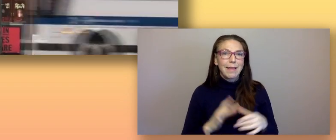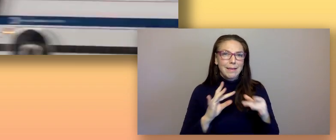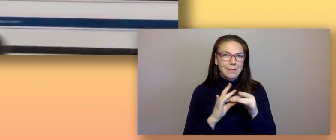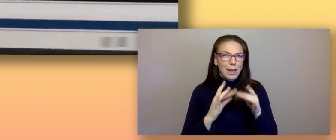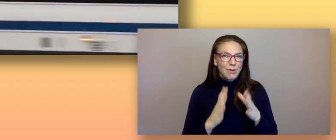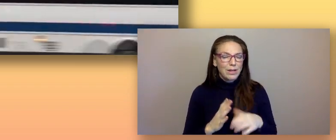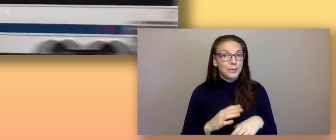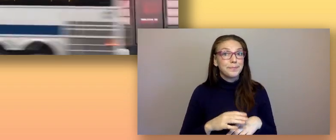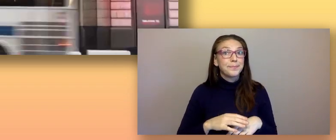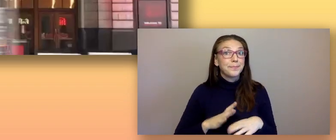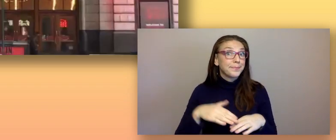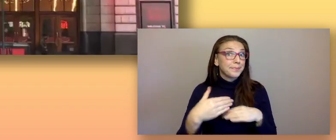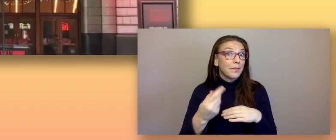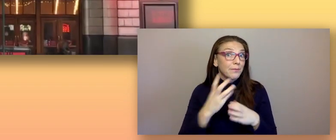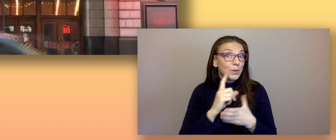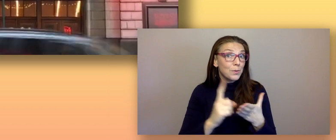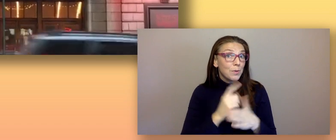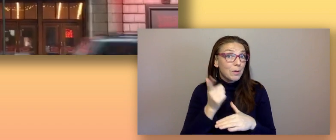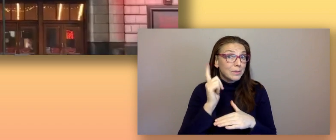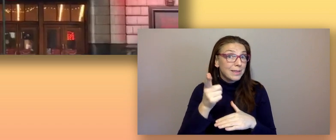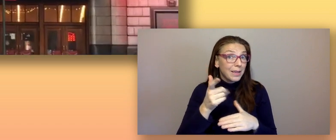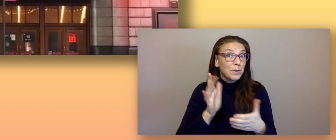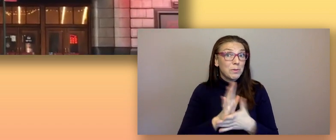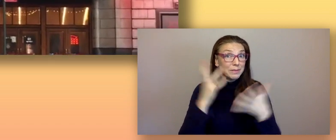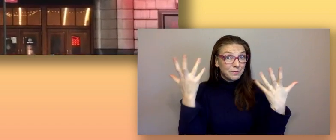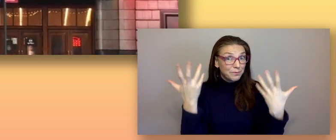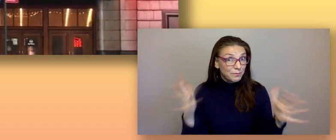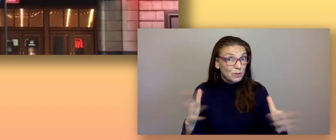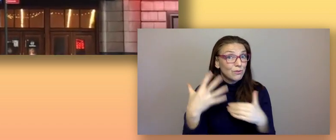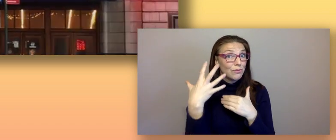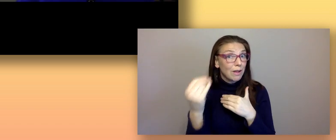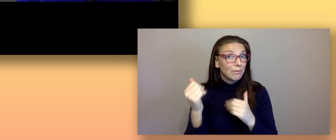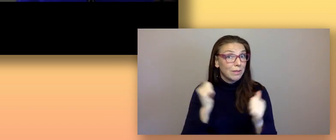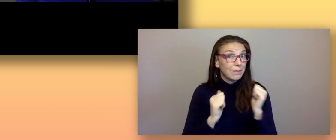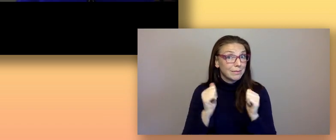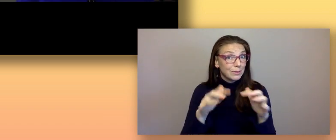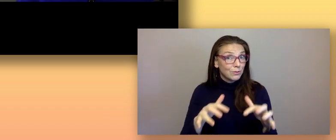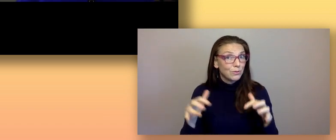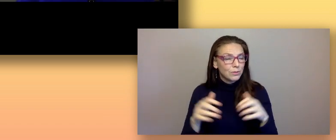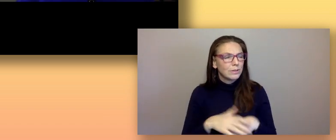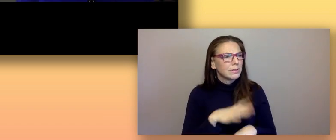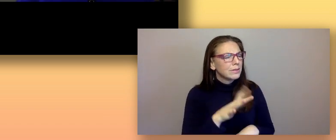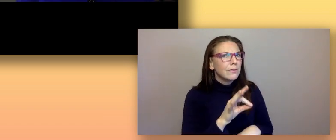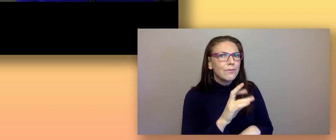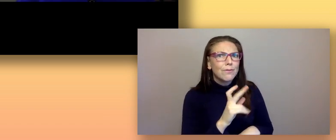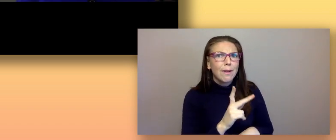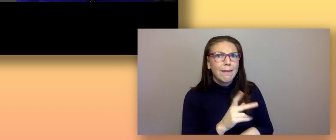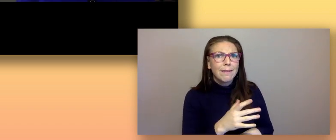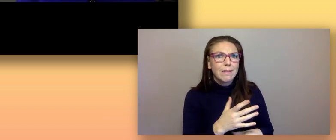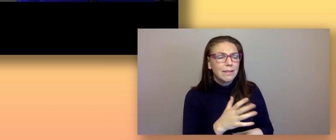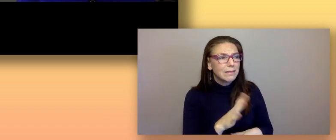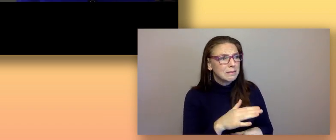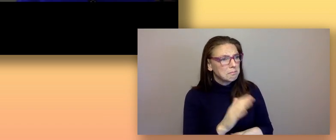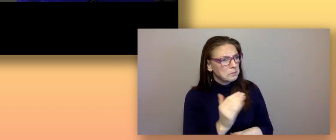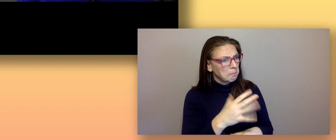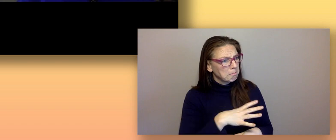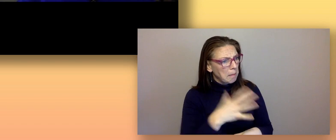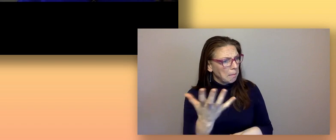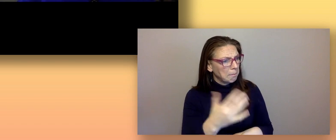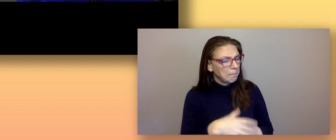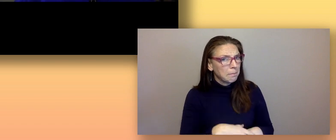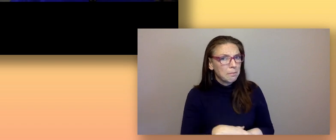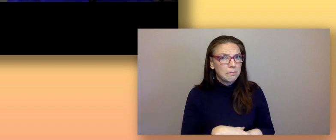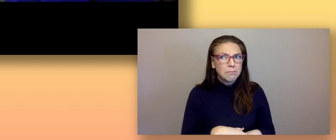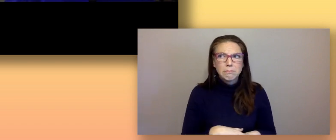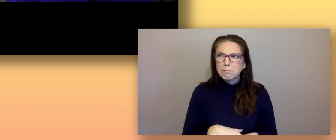Scene 2, a few hours later after the movie ends, outside the theater. Frank, you seem upset.